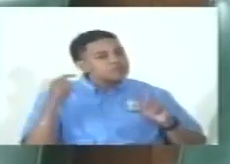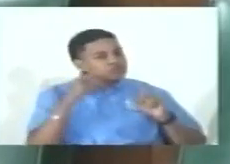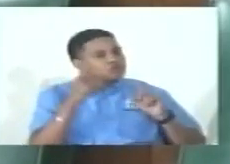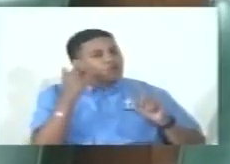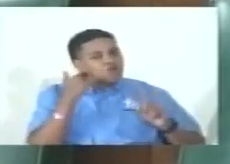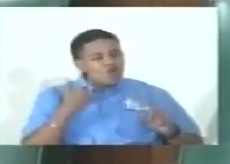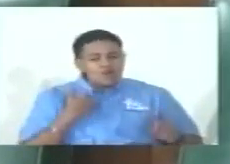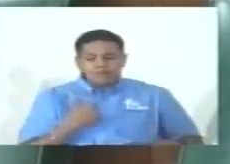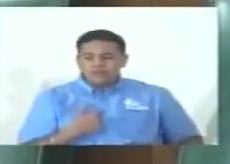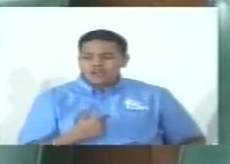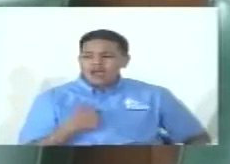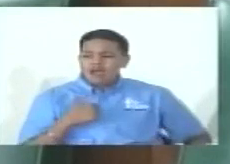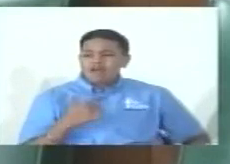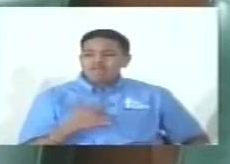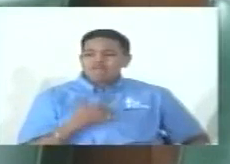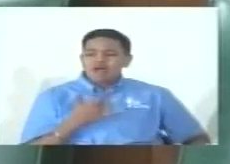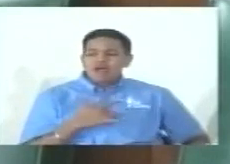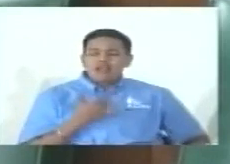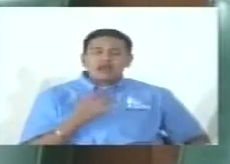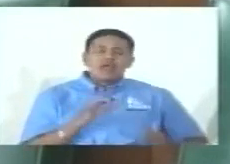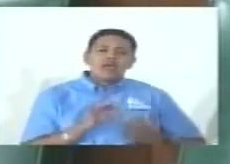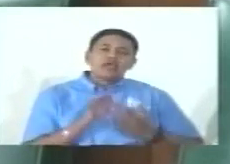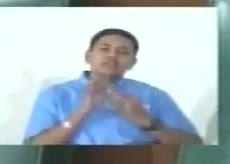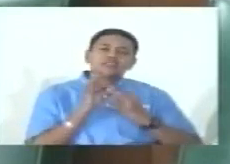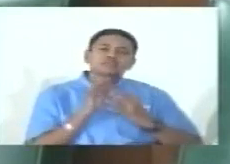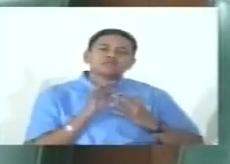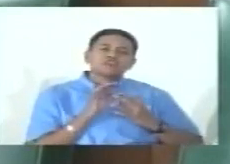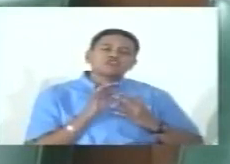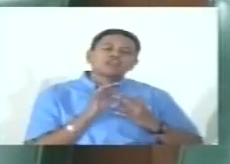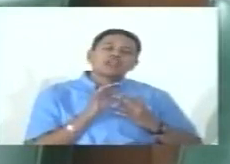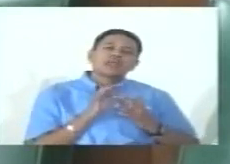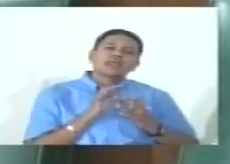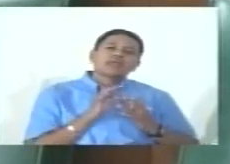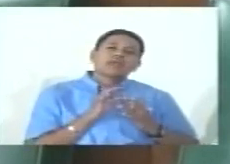But I felt especially